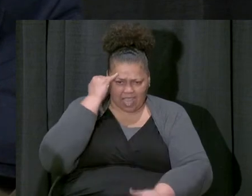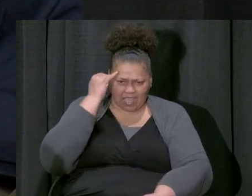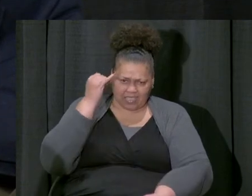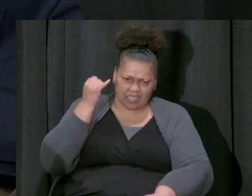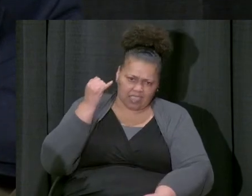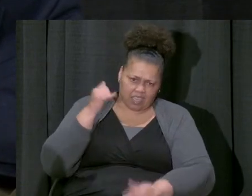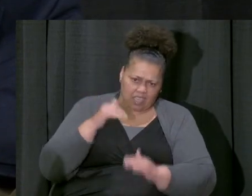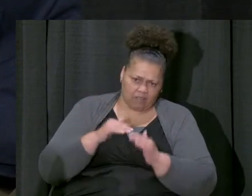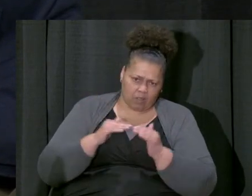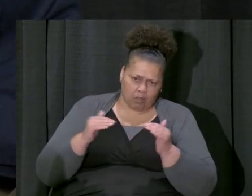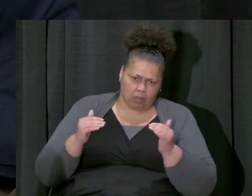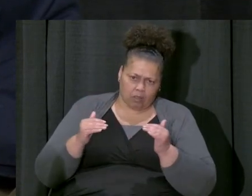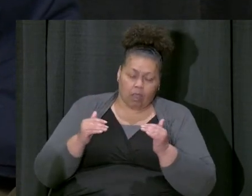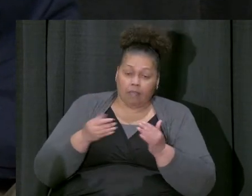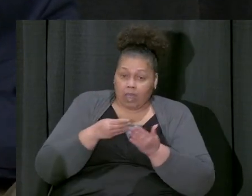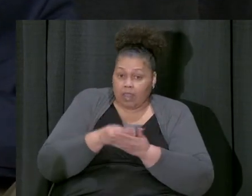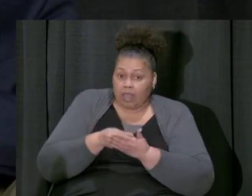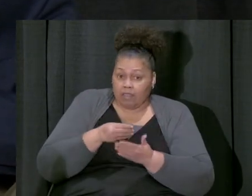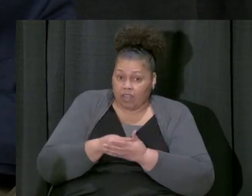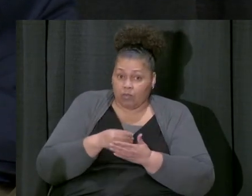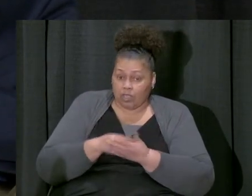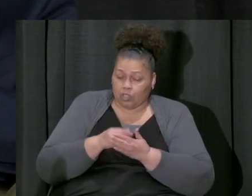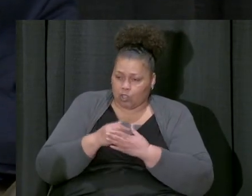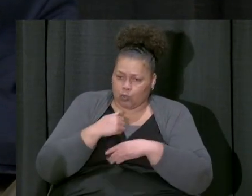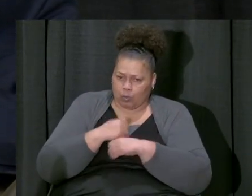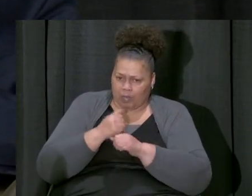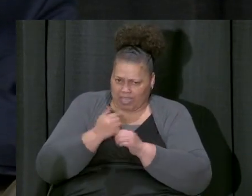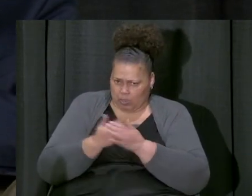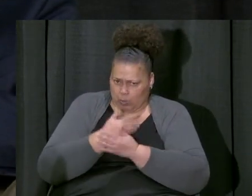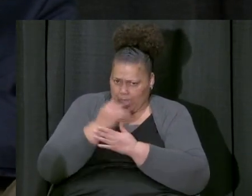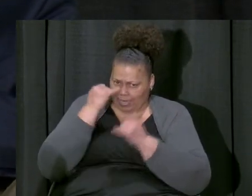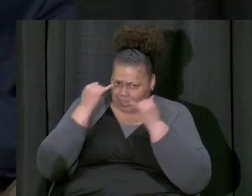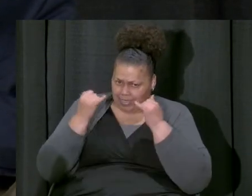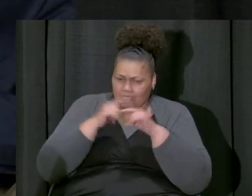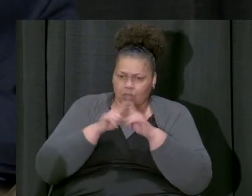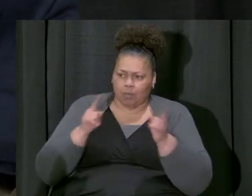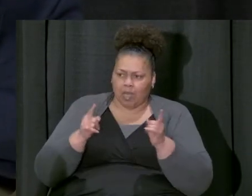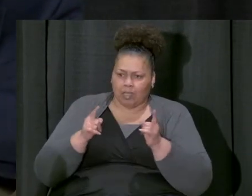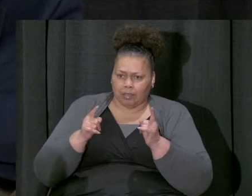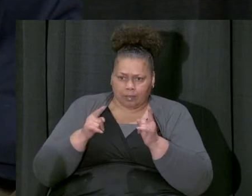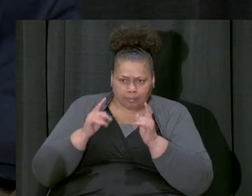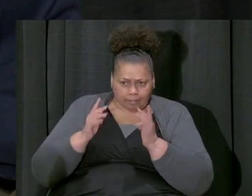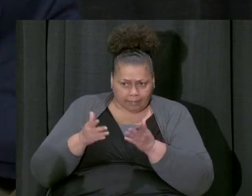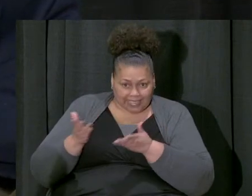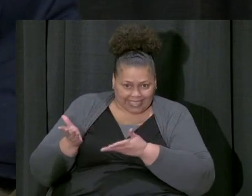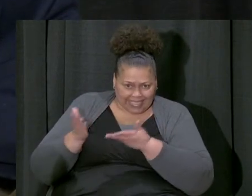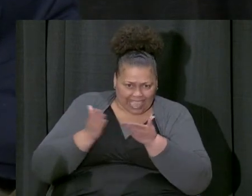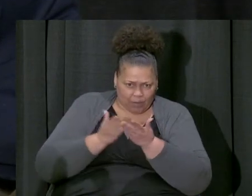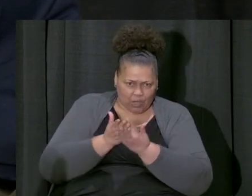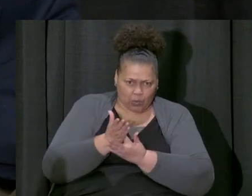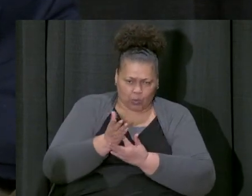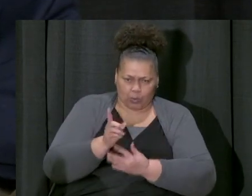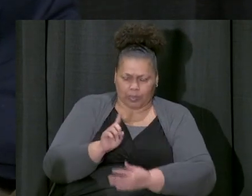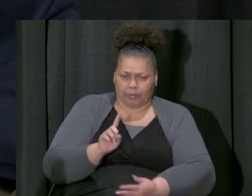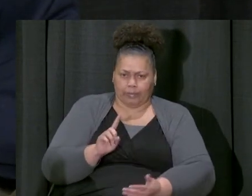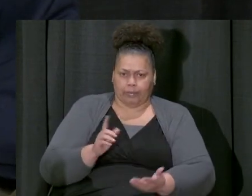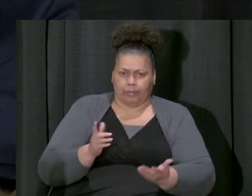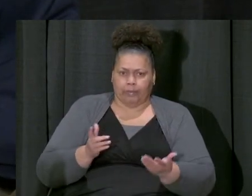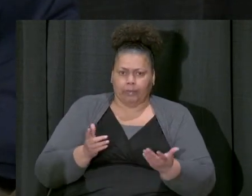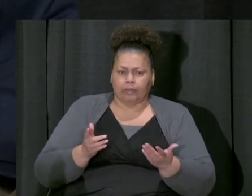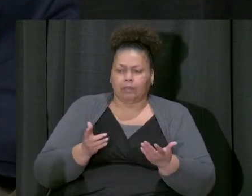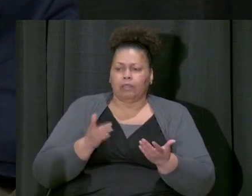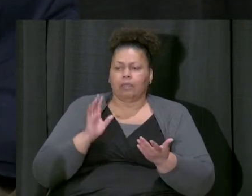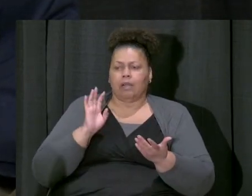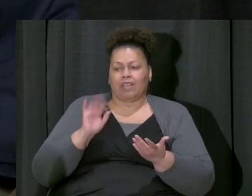research to create new ideas for doing that, but there isn't the carry through. And this is a real problem.